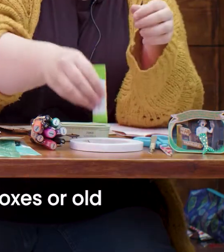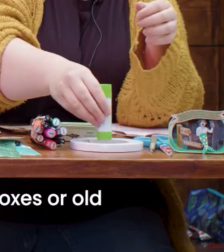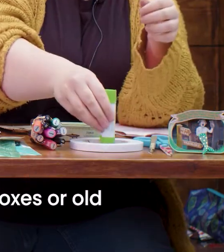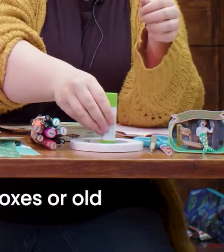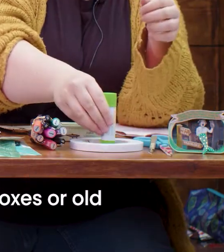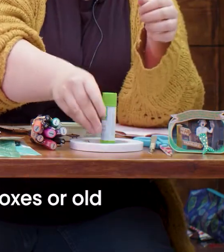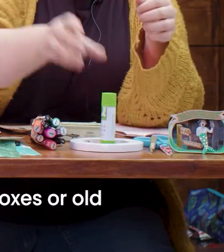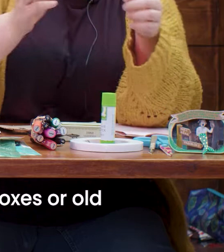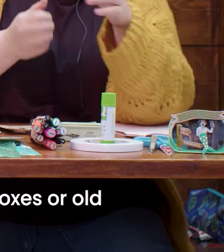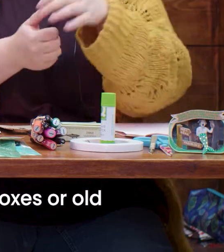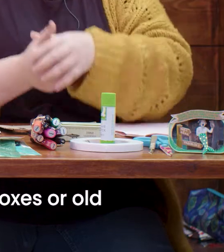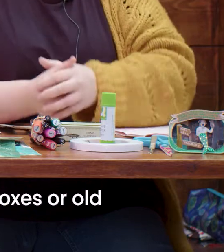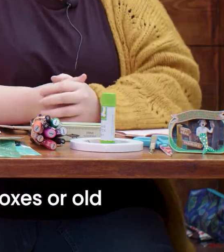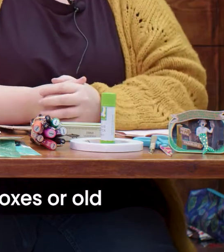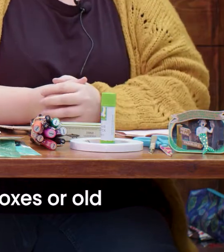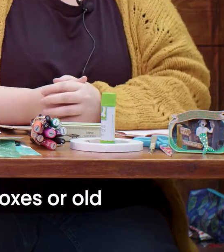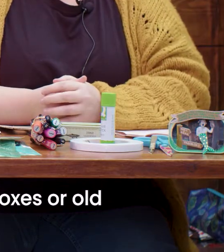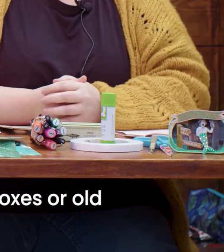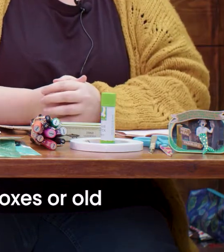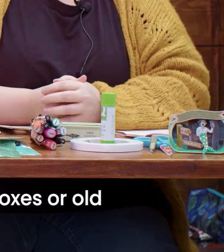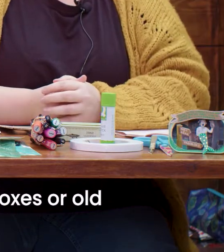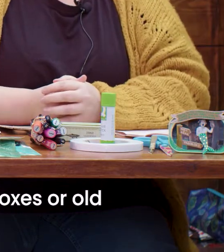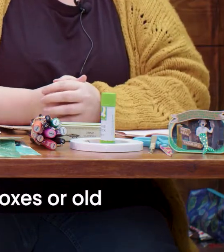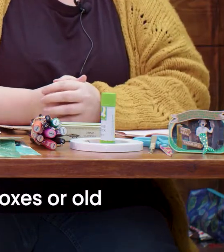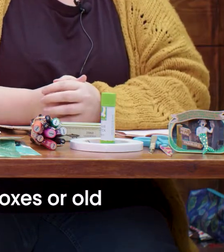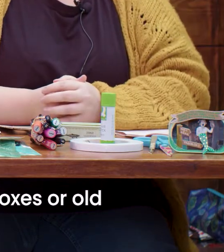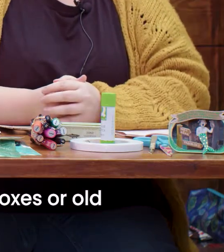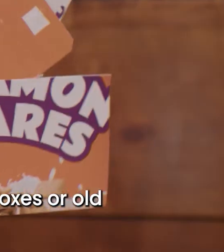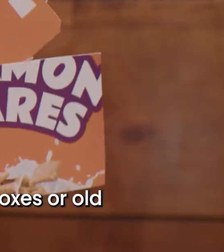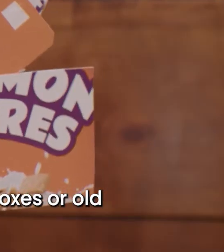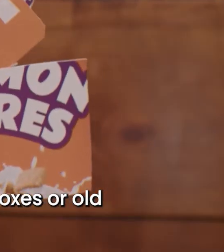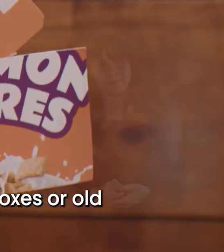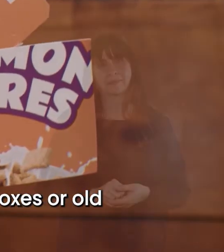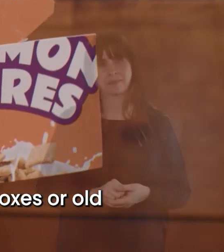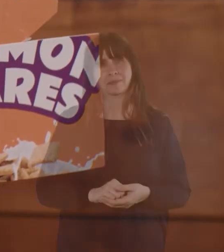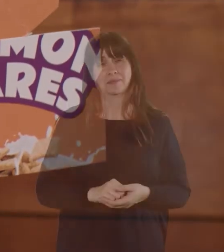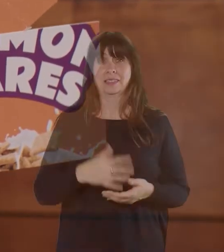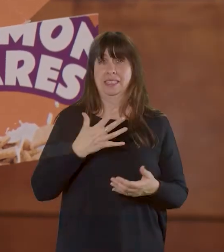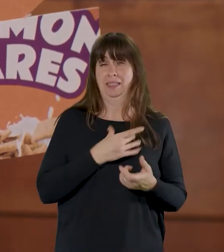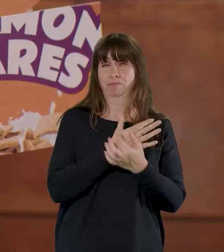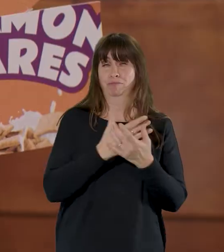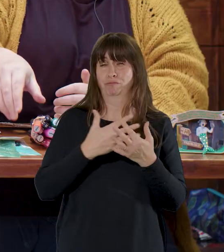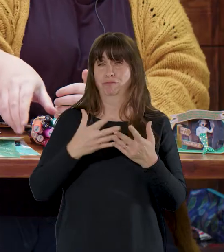Pieces of scrap cards such as empty cereal boxes or old greeting cards.